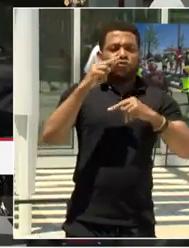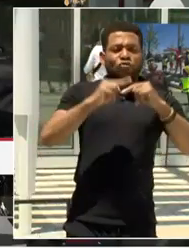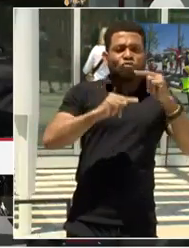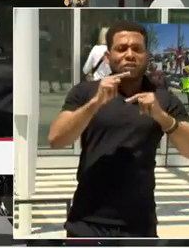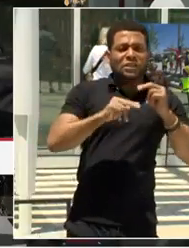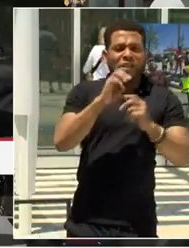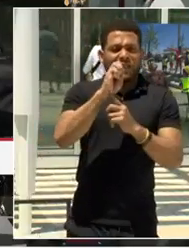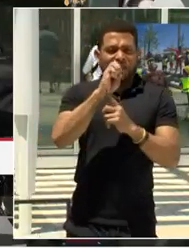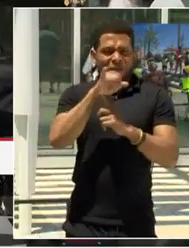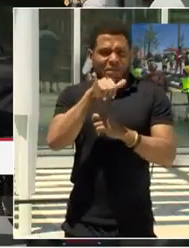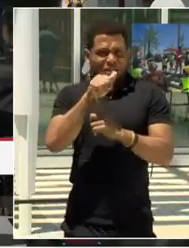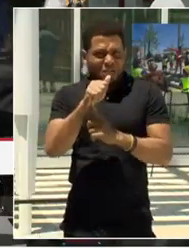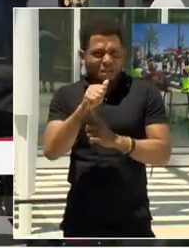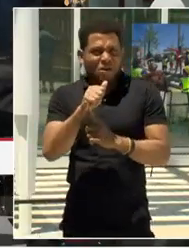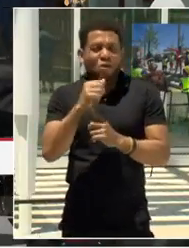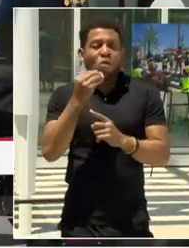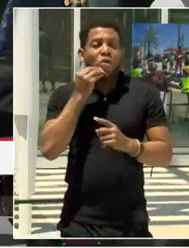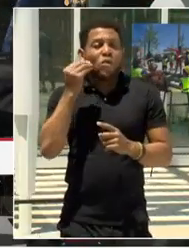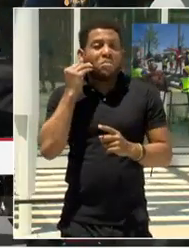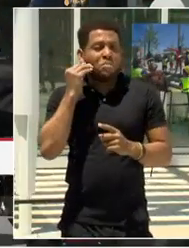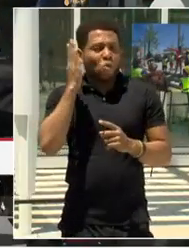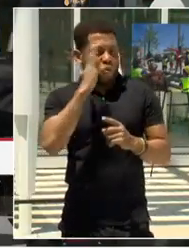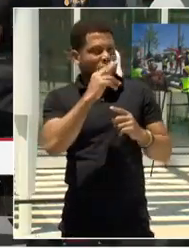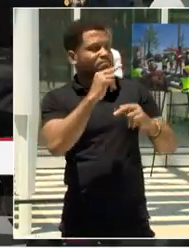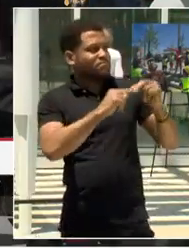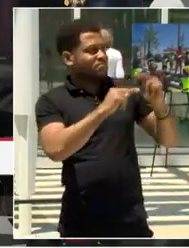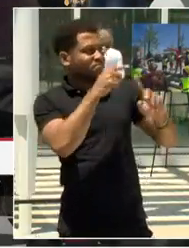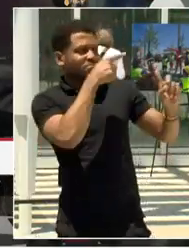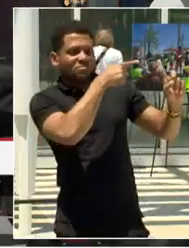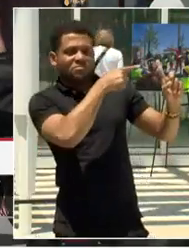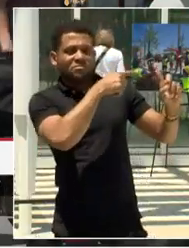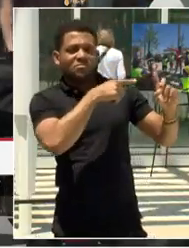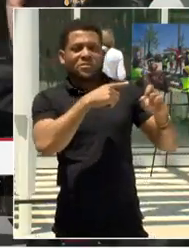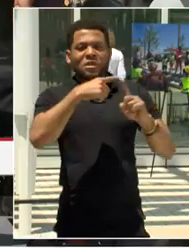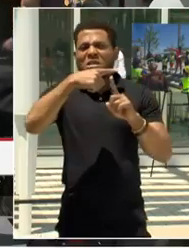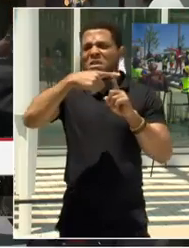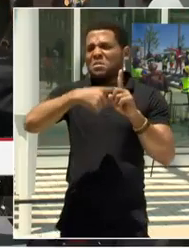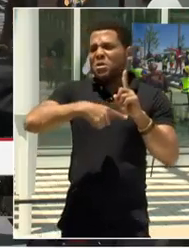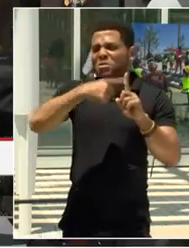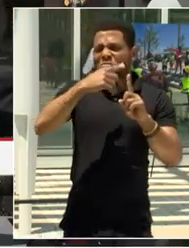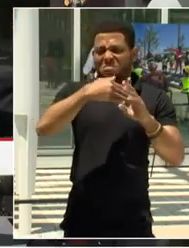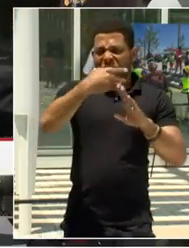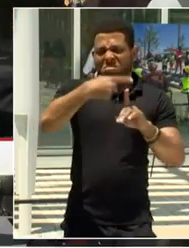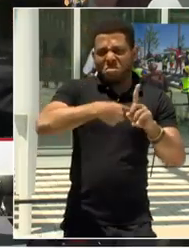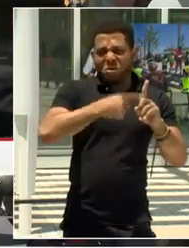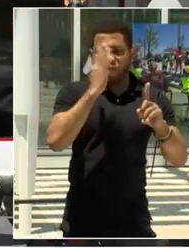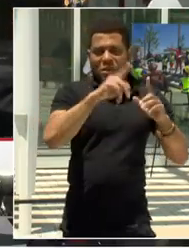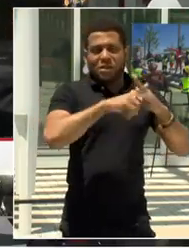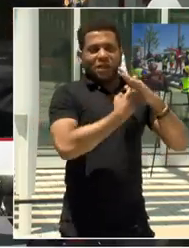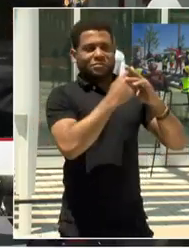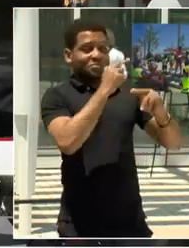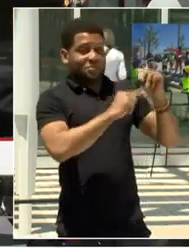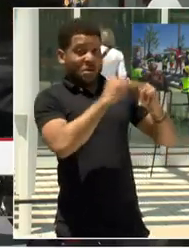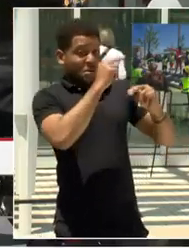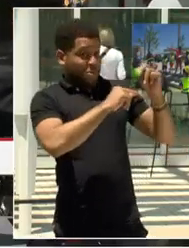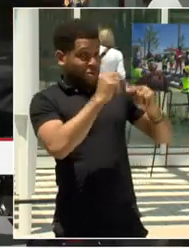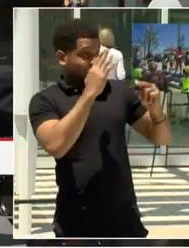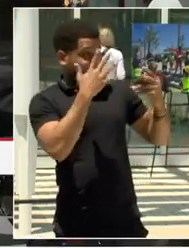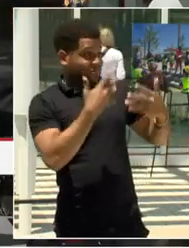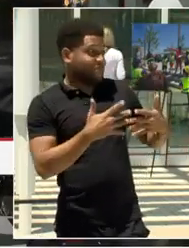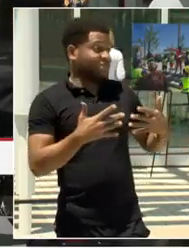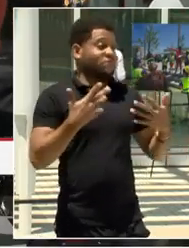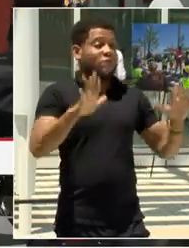next month, and we expect to see the first of those delivered early next year. So the benefits are still yet to grow and